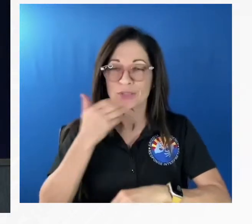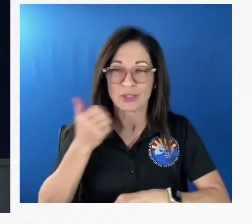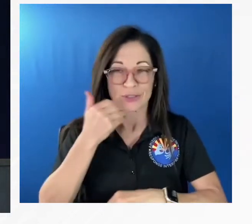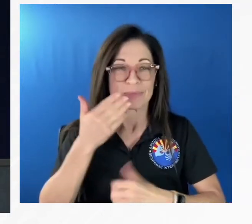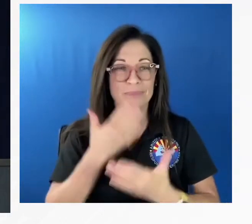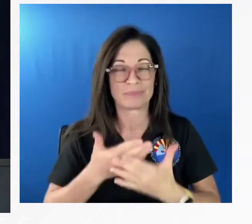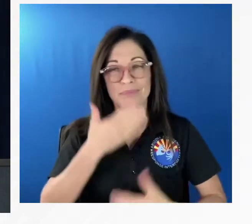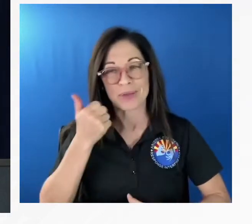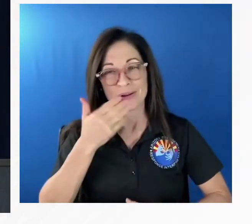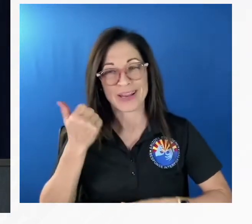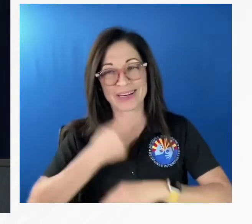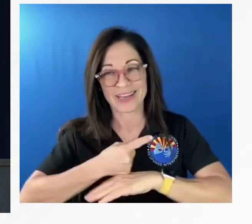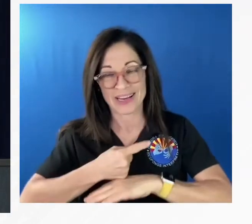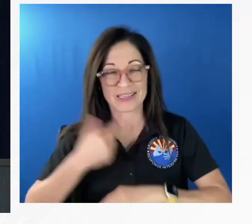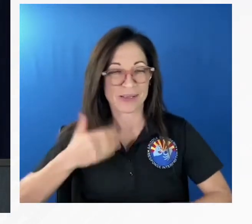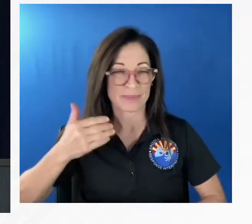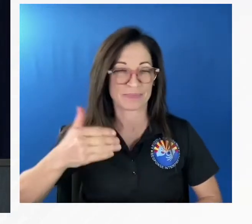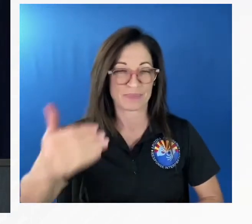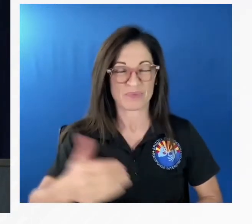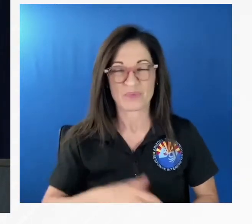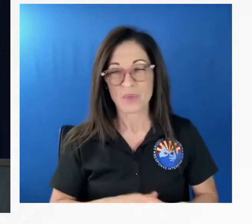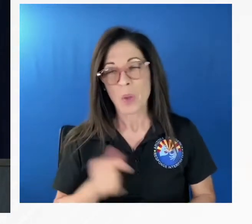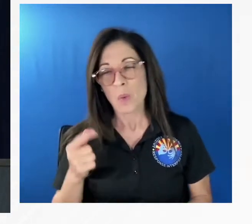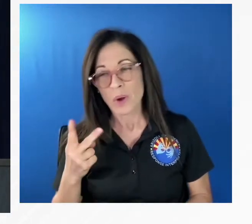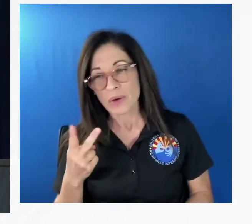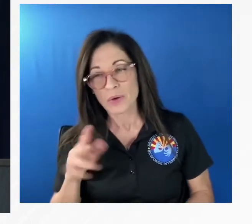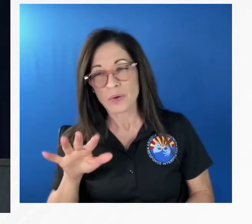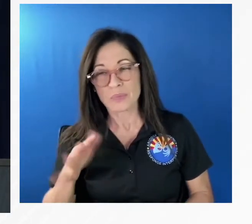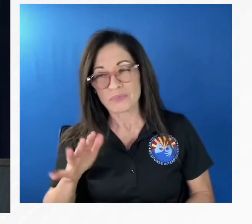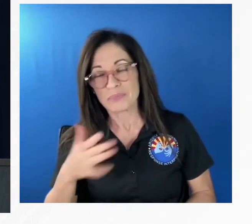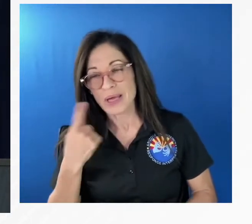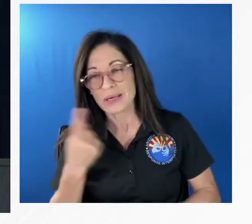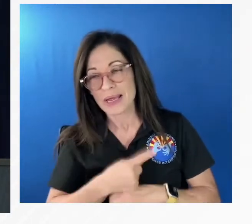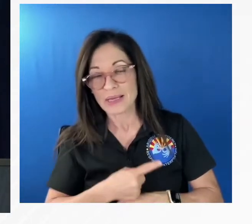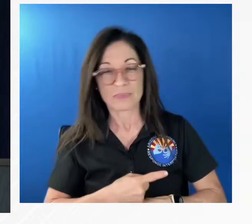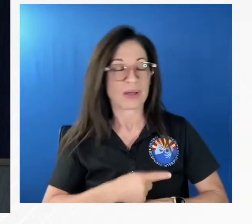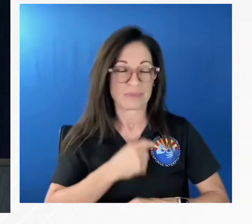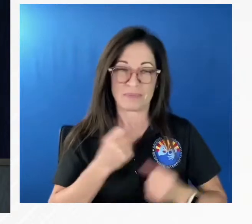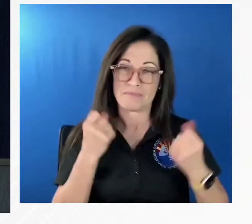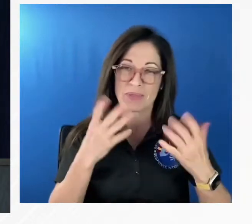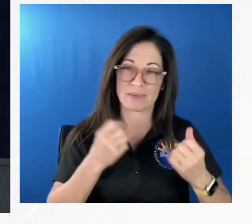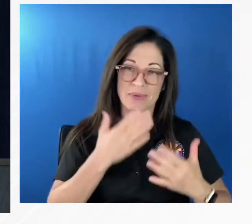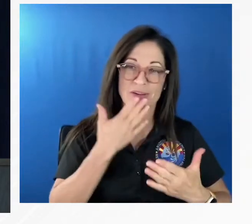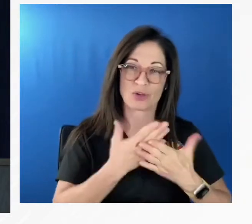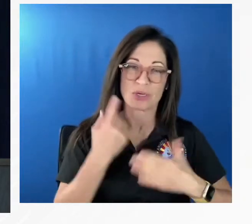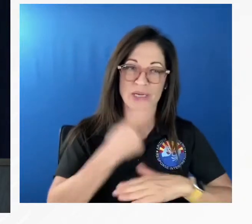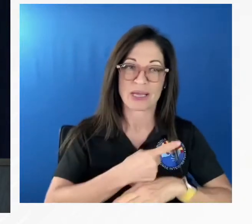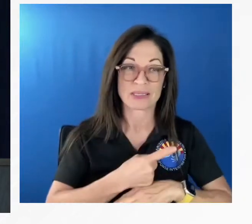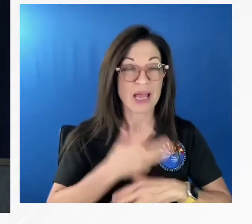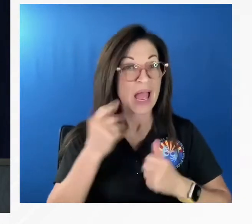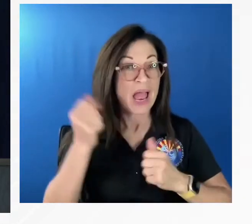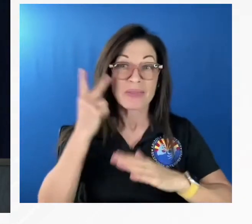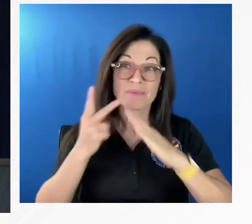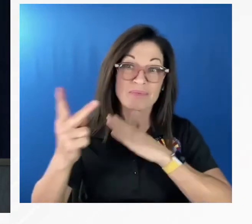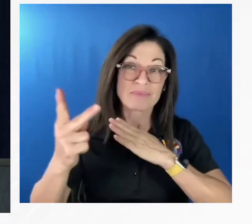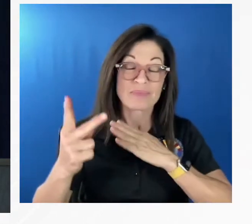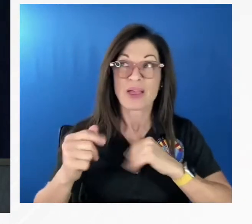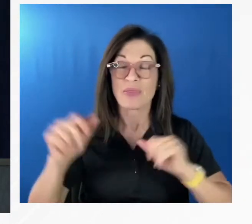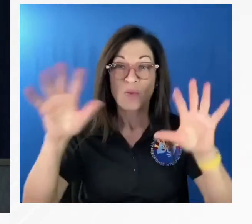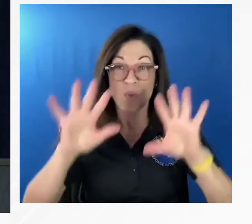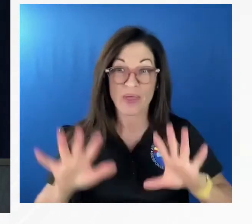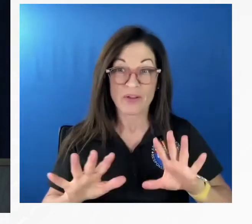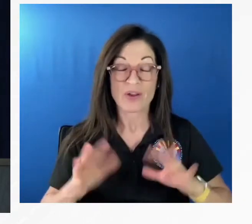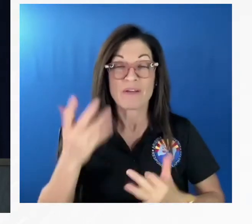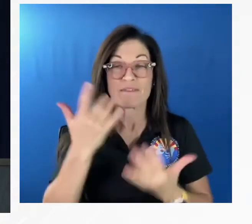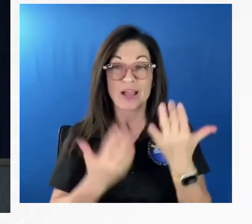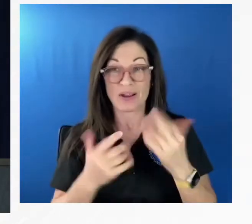progress. And the outlook is amazing, and there's with the weather and the fire behavior, and you'll hear the